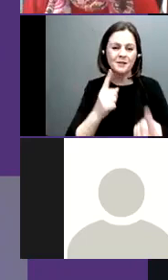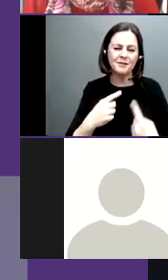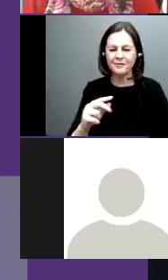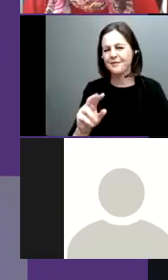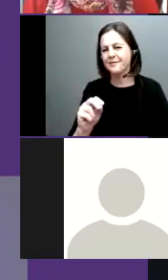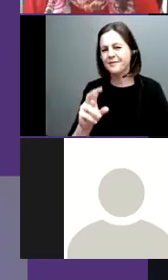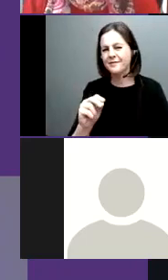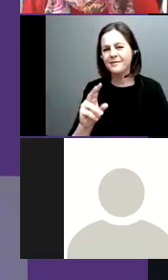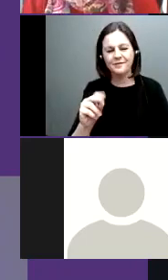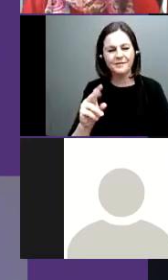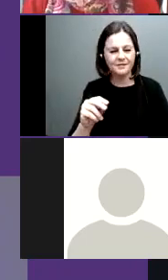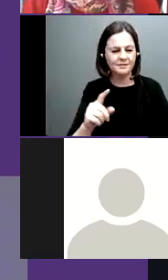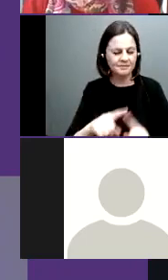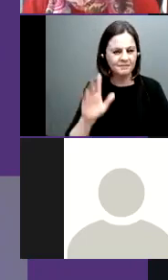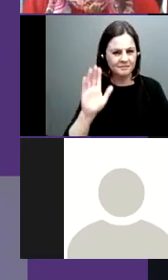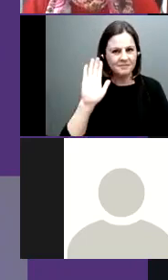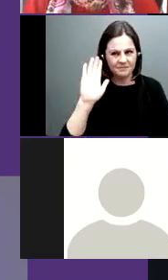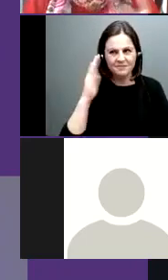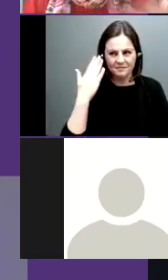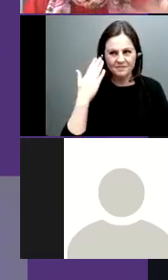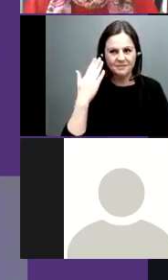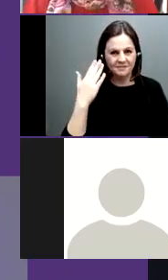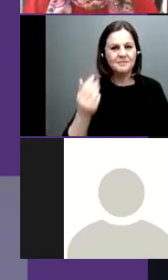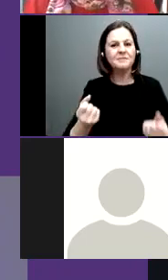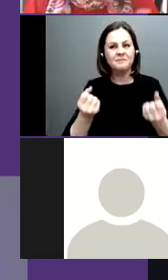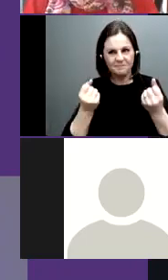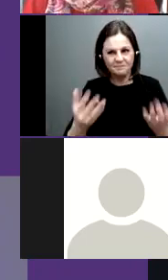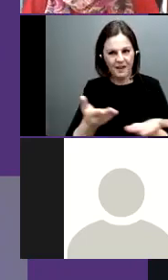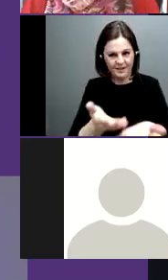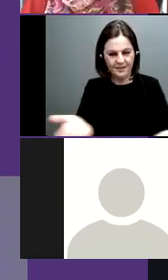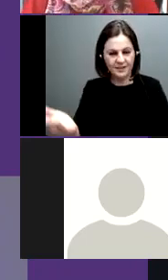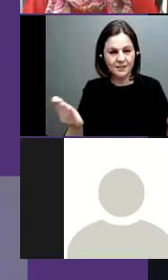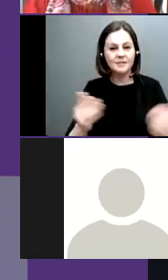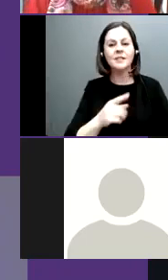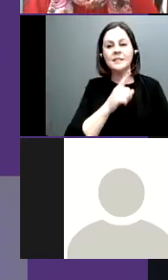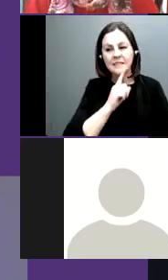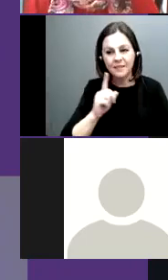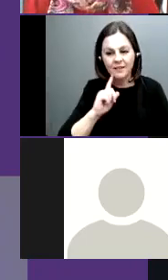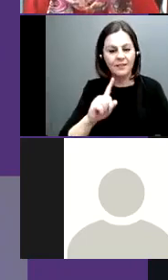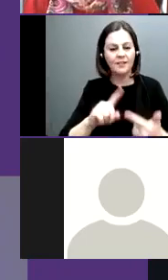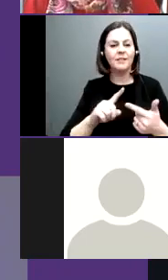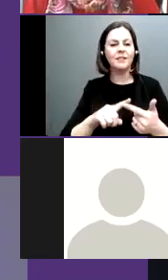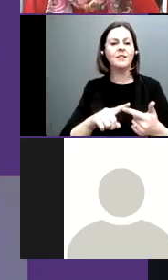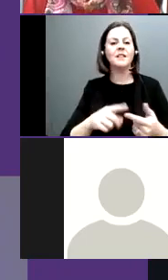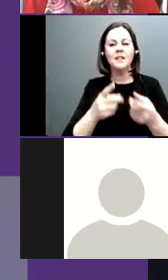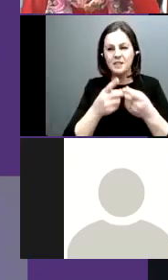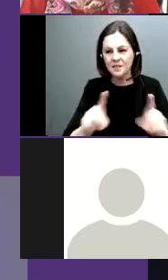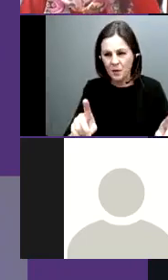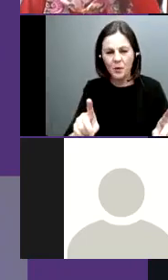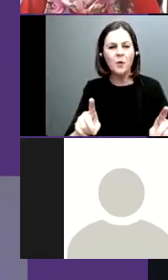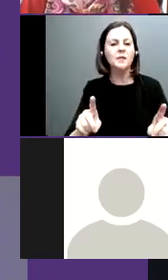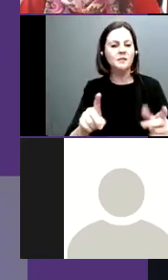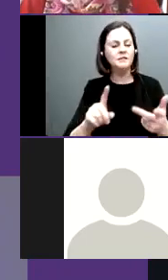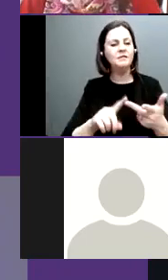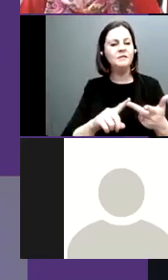there are a number of single, divorced, widowed folks in the audience. So the